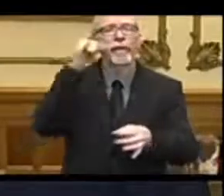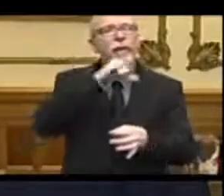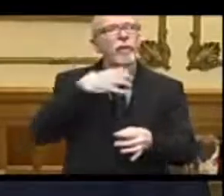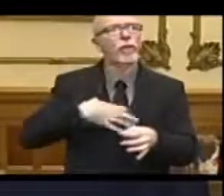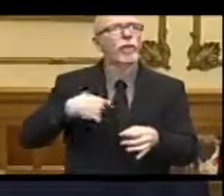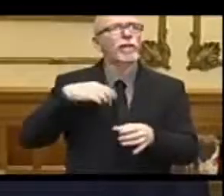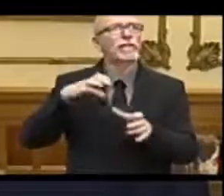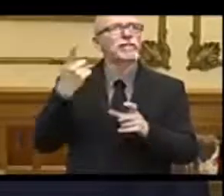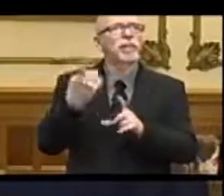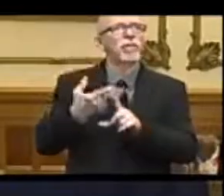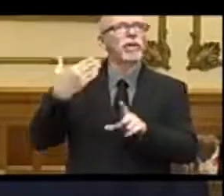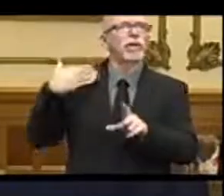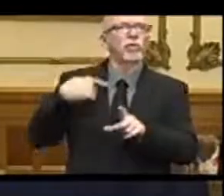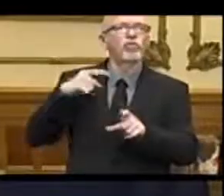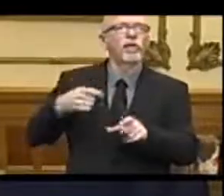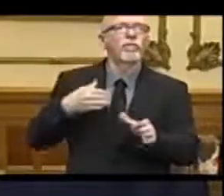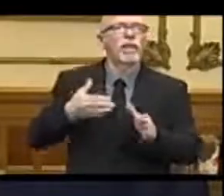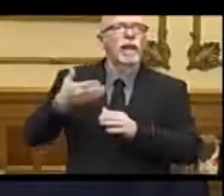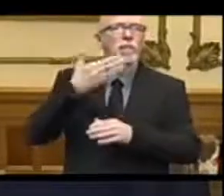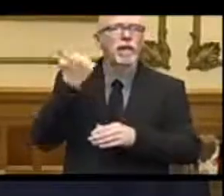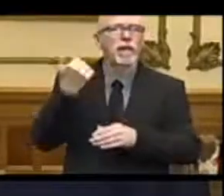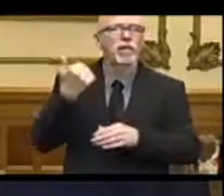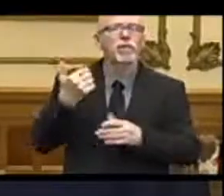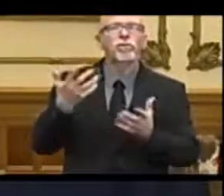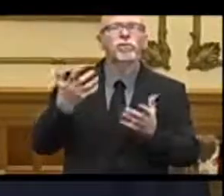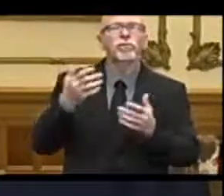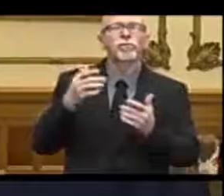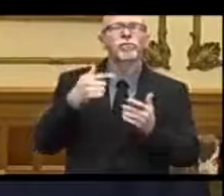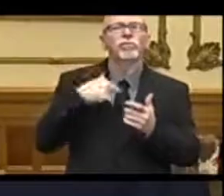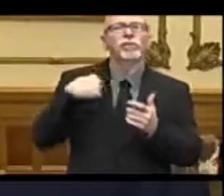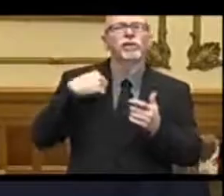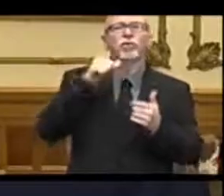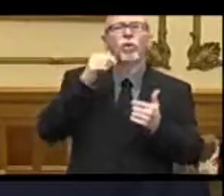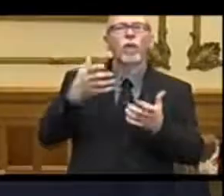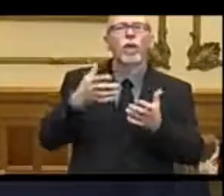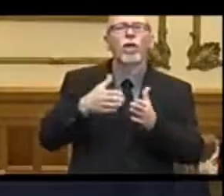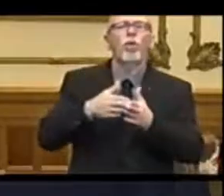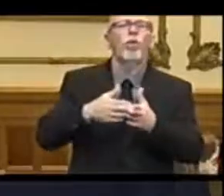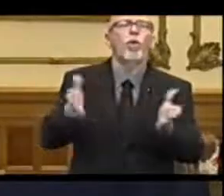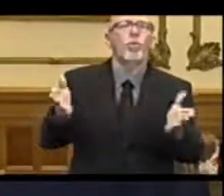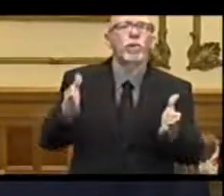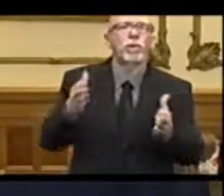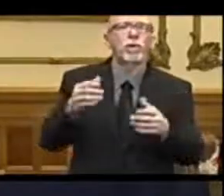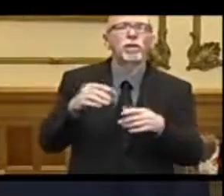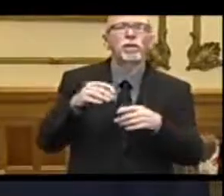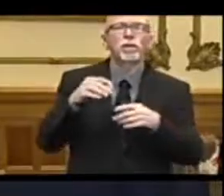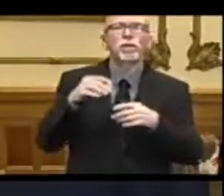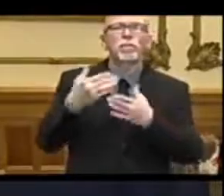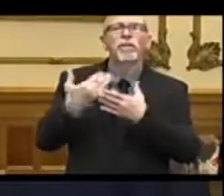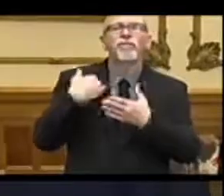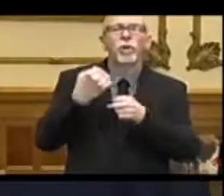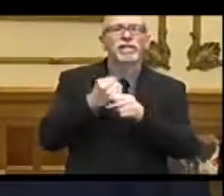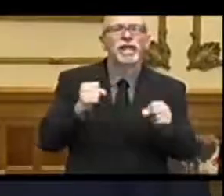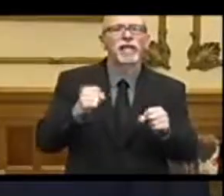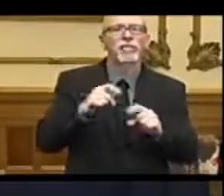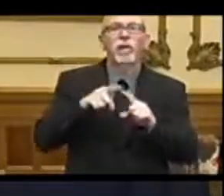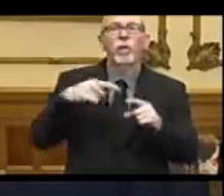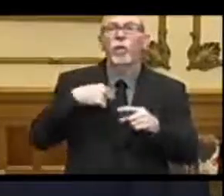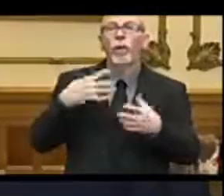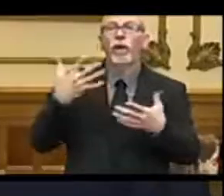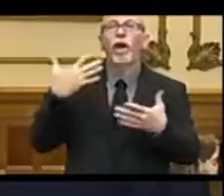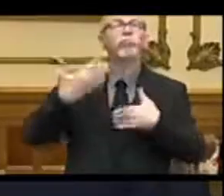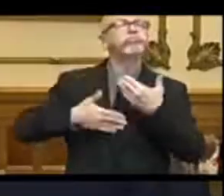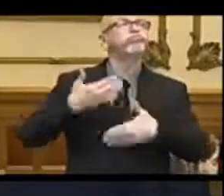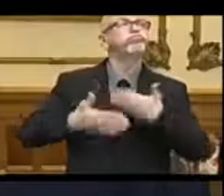position ourselves to loosen up in an area that is safe. But we're not flying blind here. We